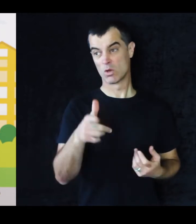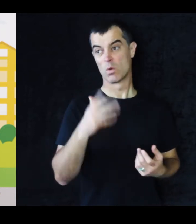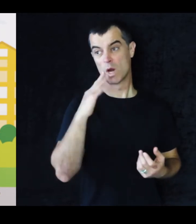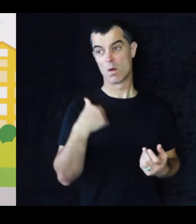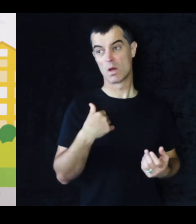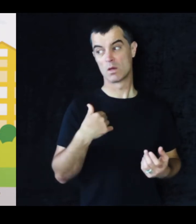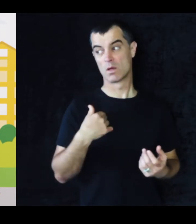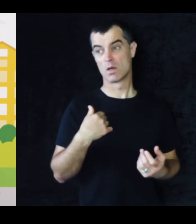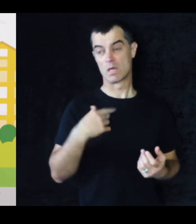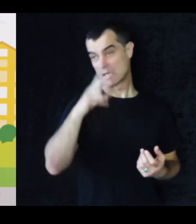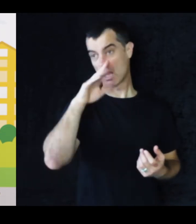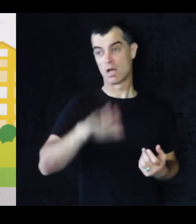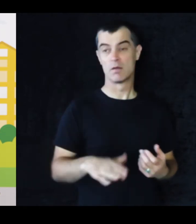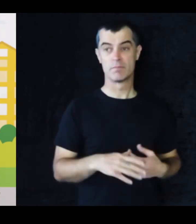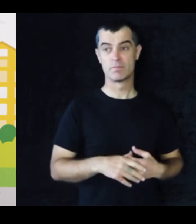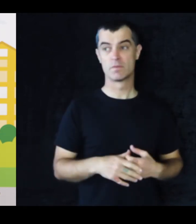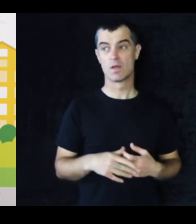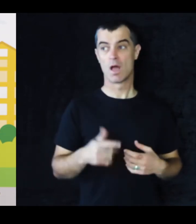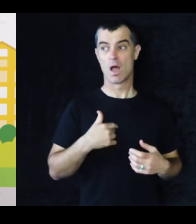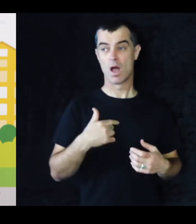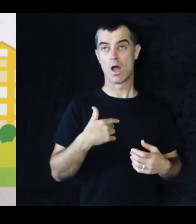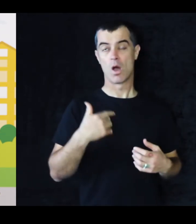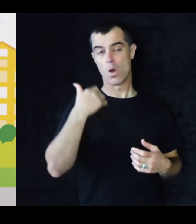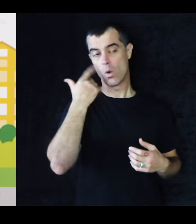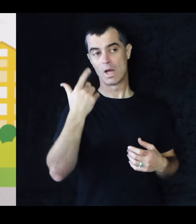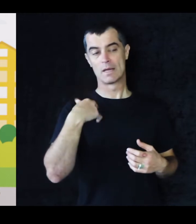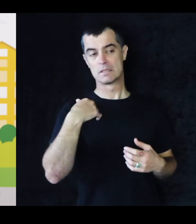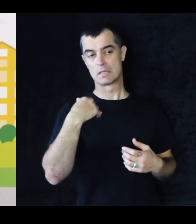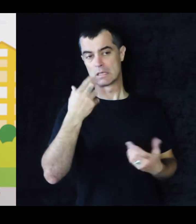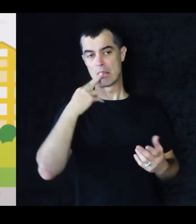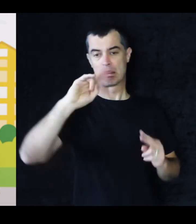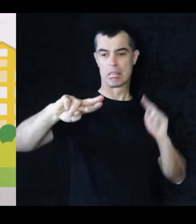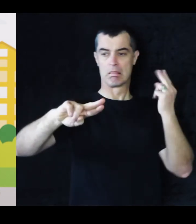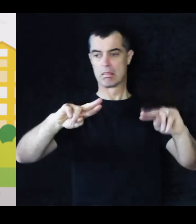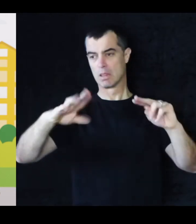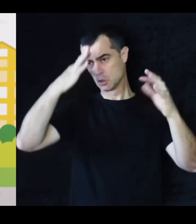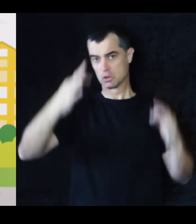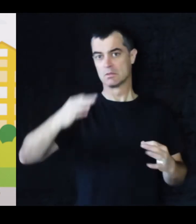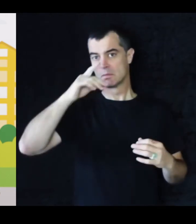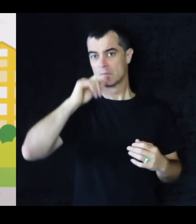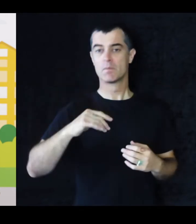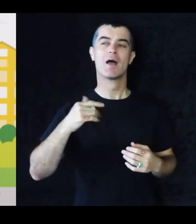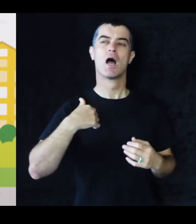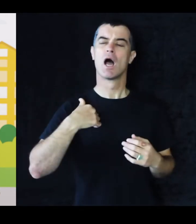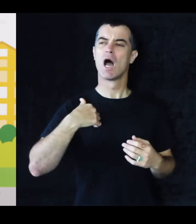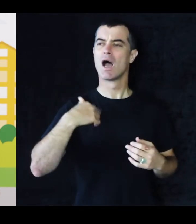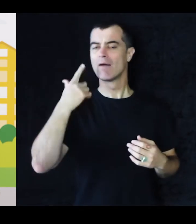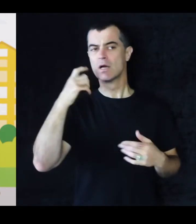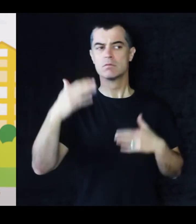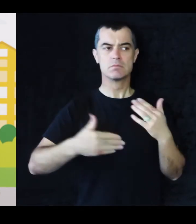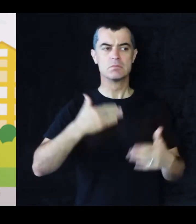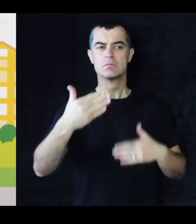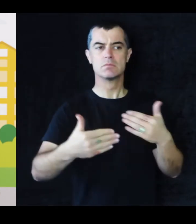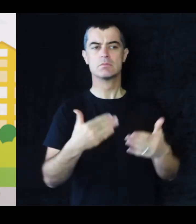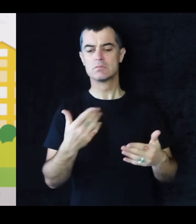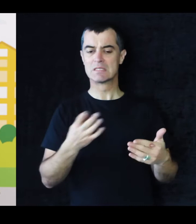You know, when I was a lot younger and I was judgmental. You know,